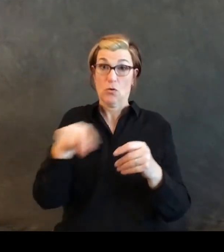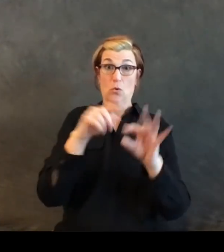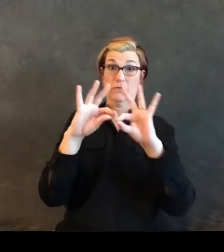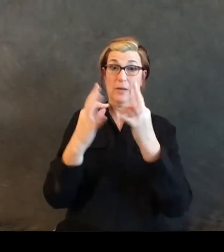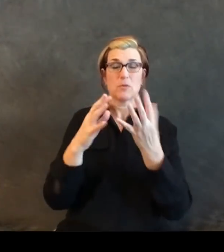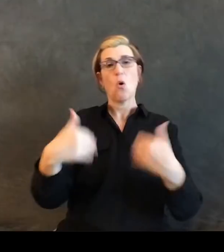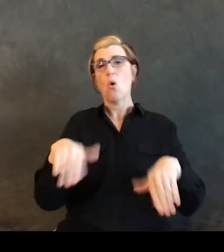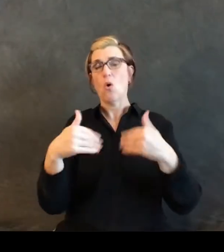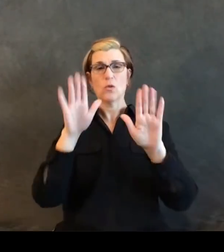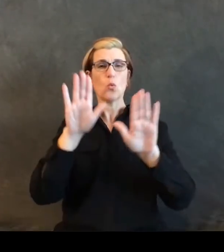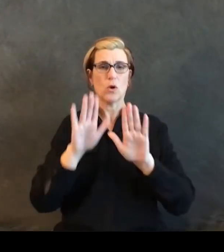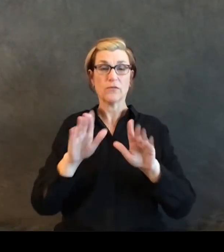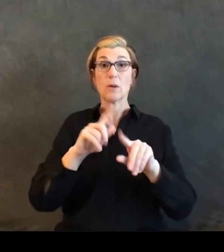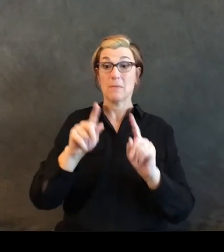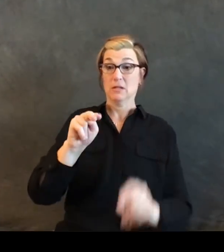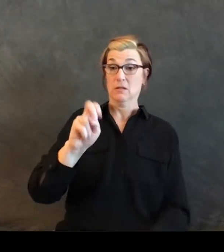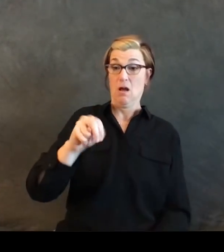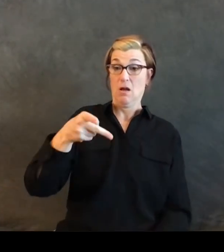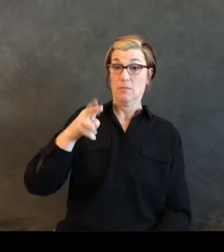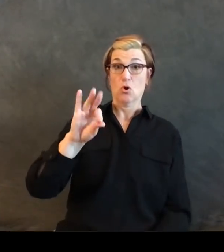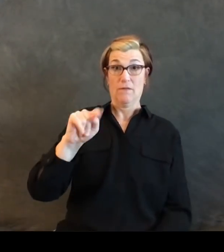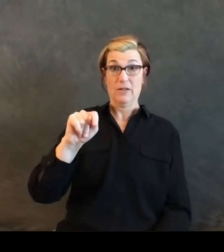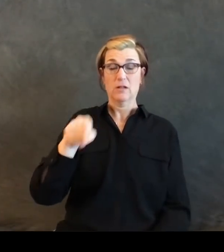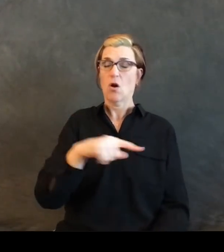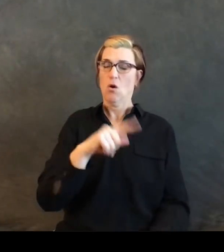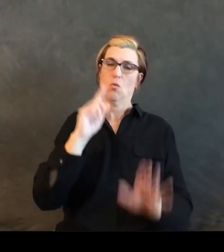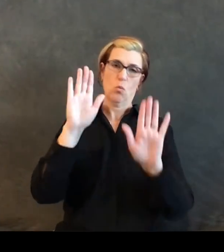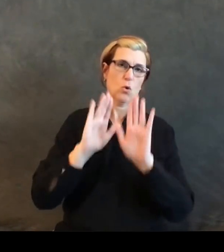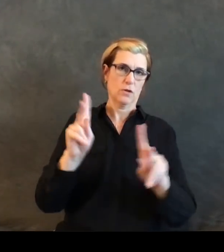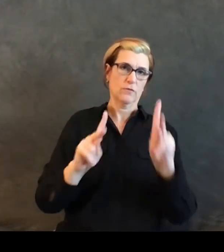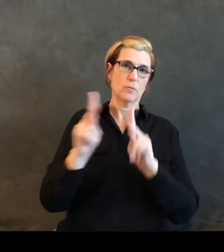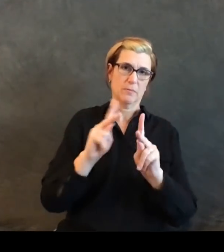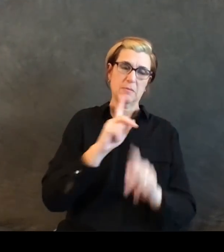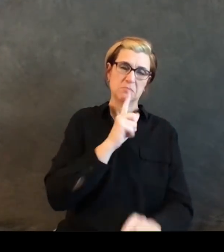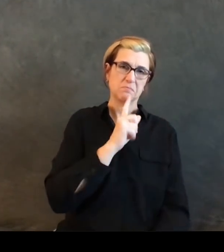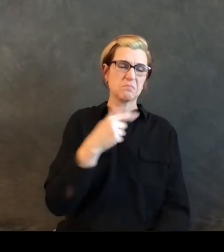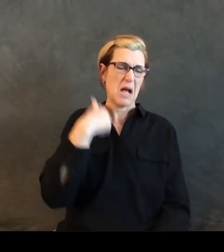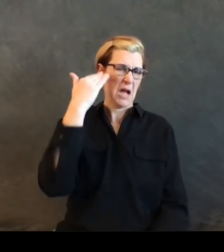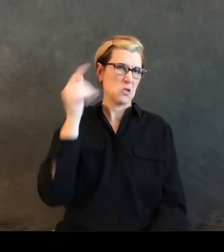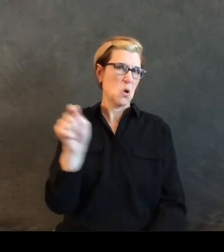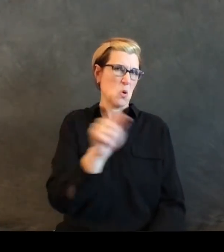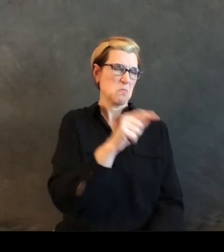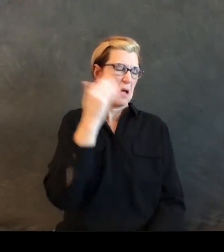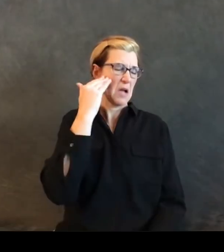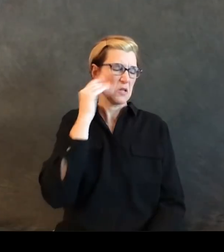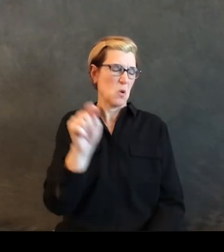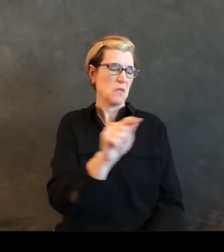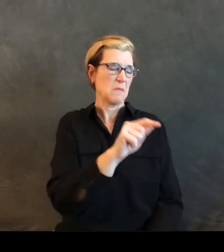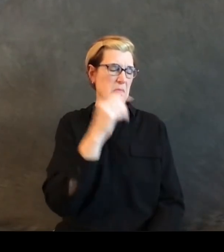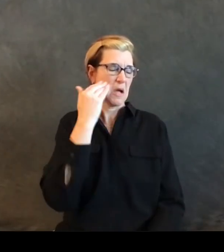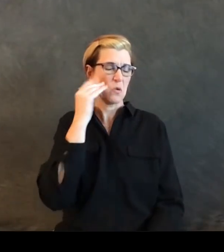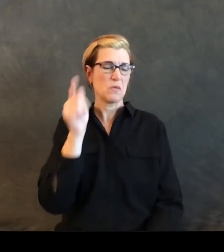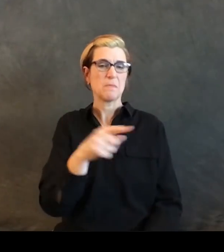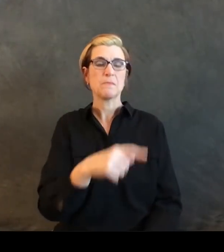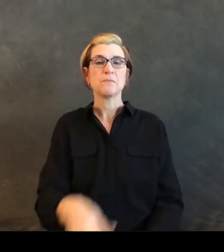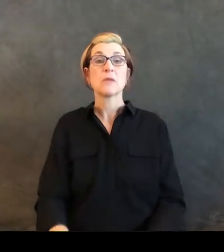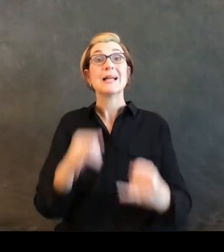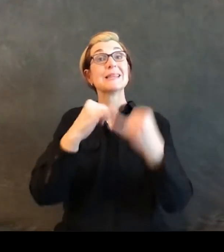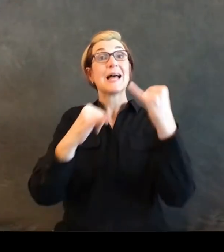have been fantastic. They've been great. They're great people, actually. I know a lot of them. Finally, I want to provide a brief update on the